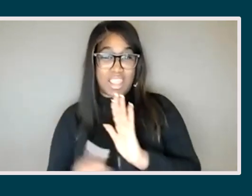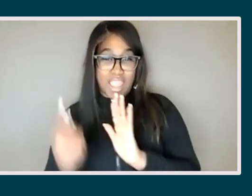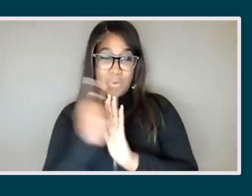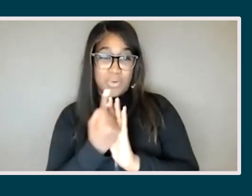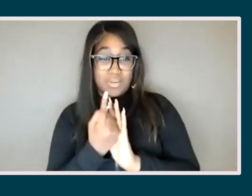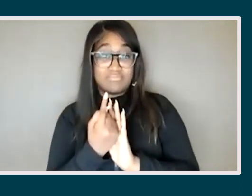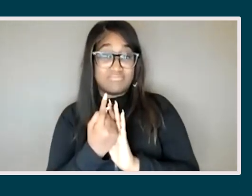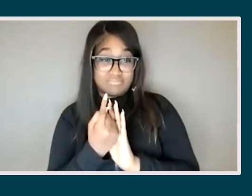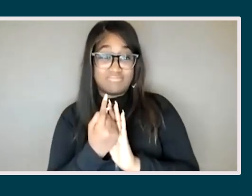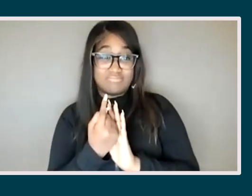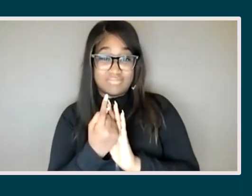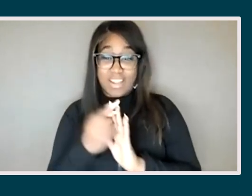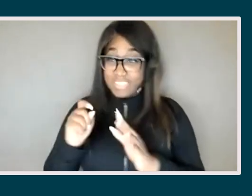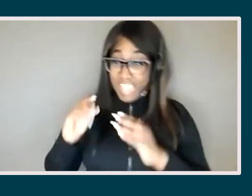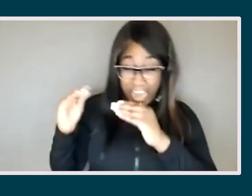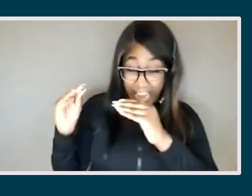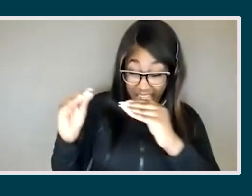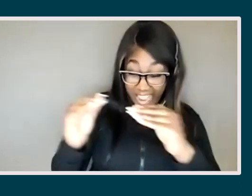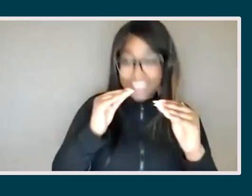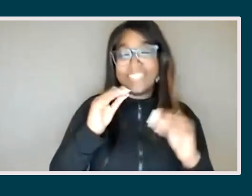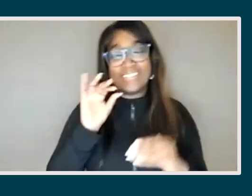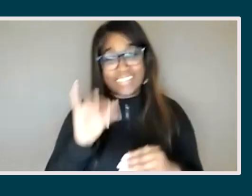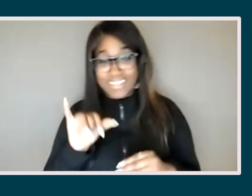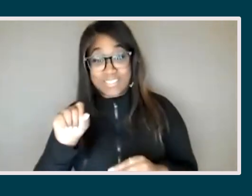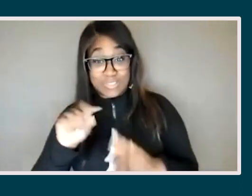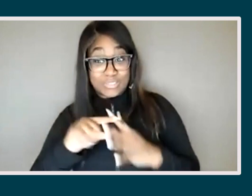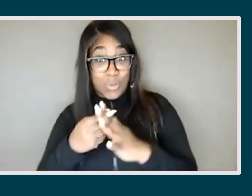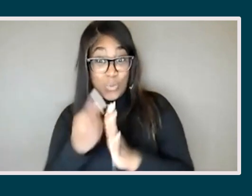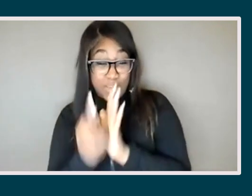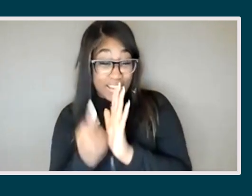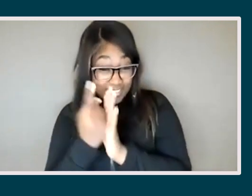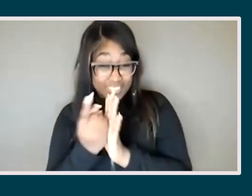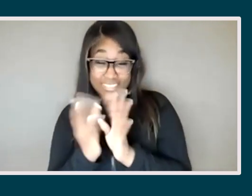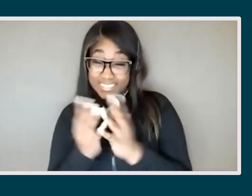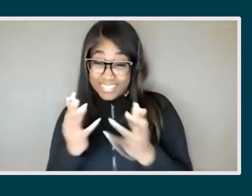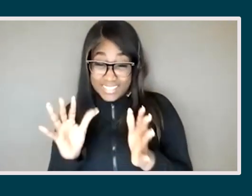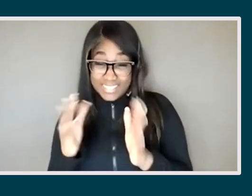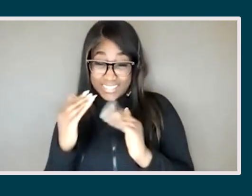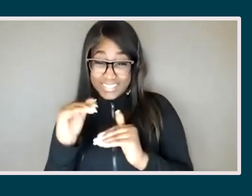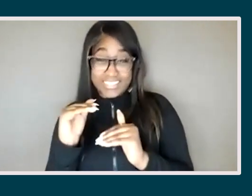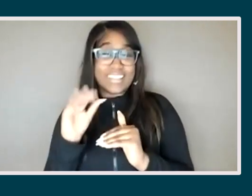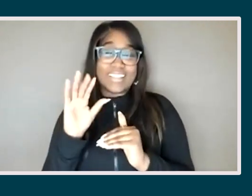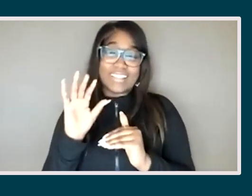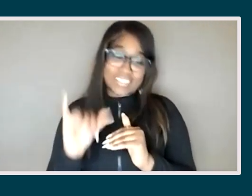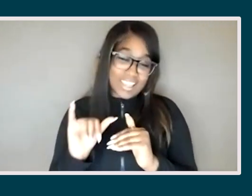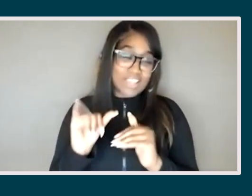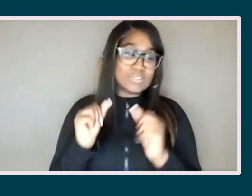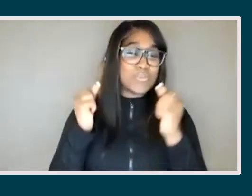to even start talking about it in an hour session. It's just so